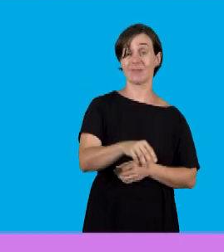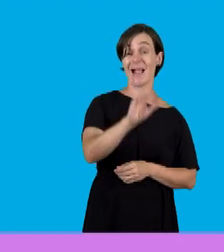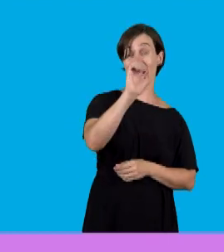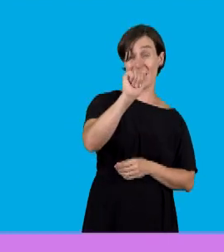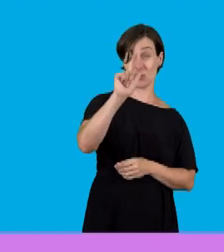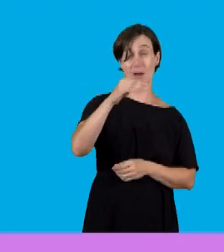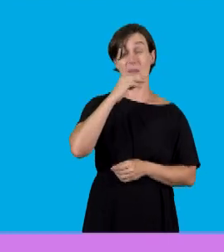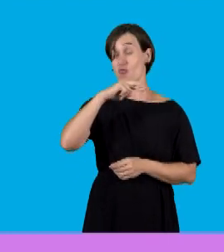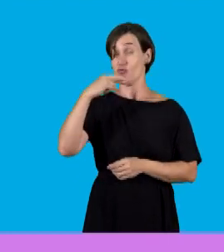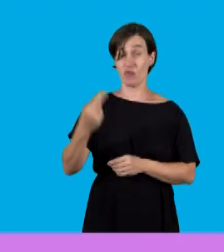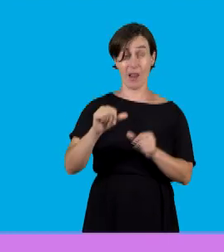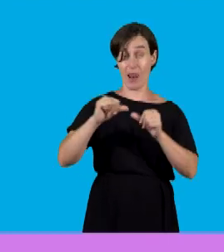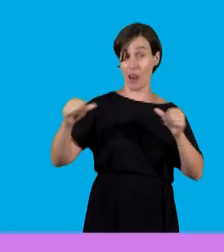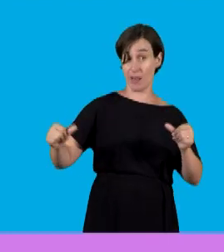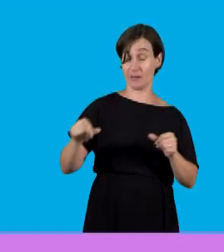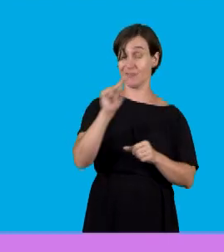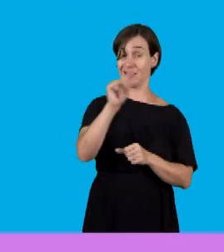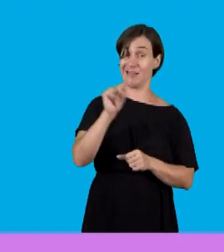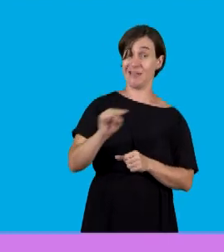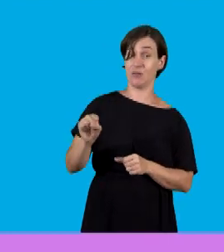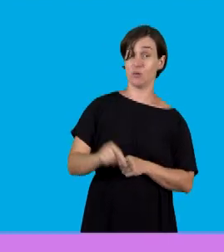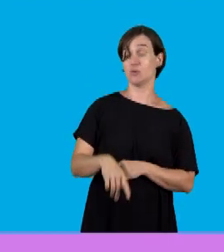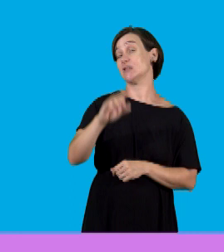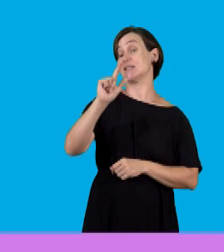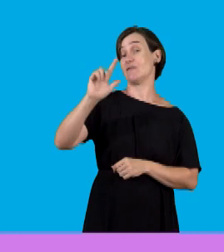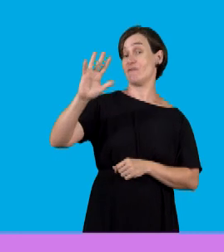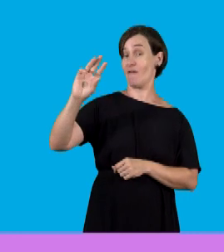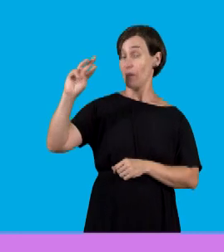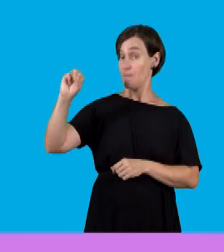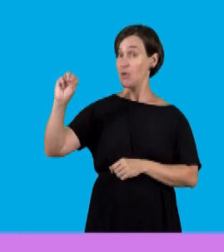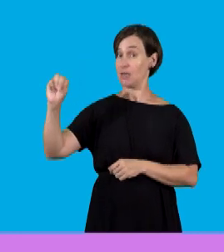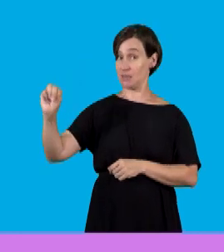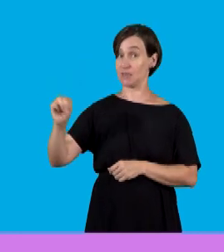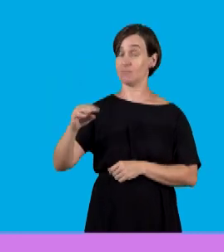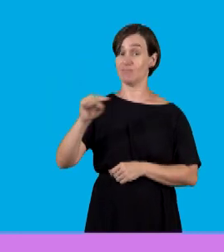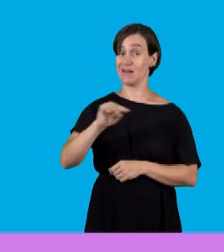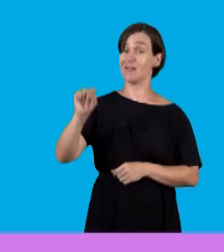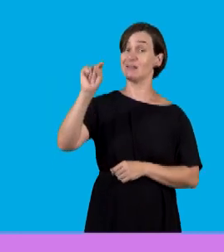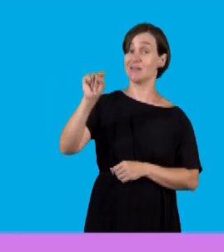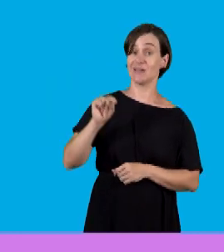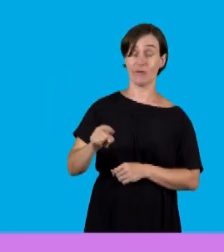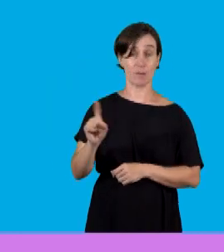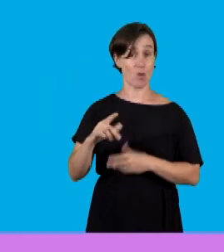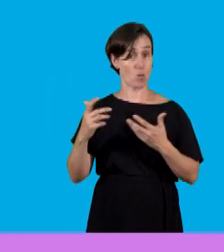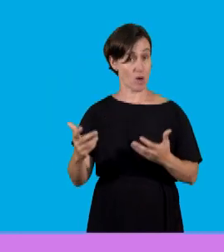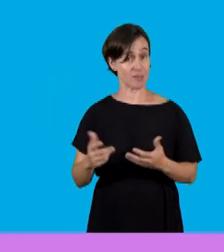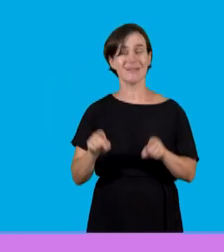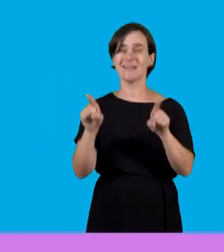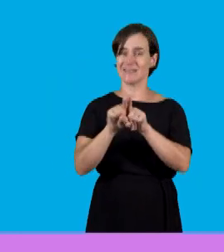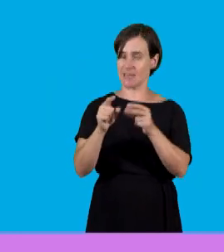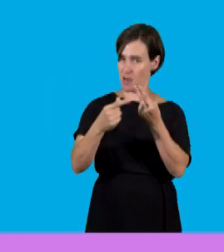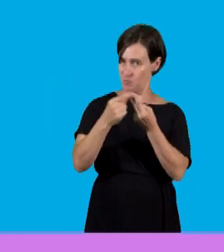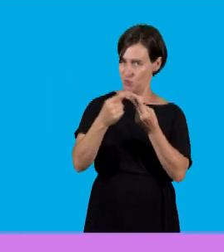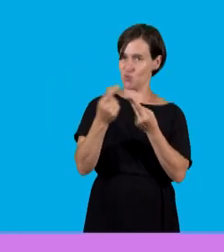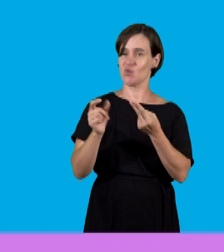the map length, which is 75 millimeters, divided by, we have the same units for the bar